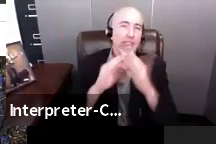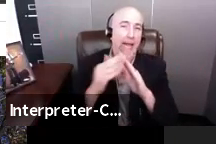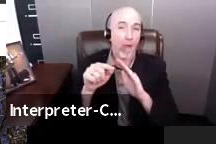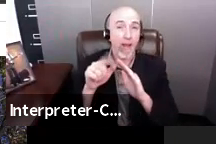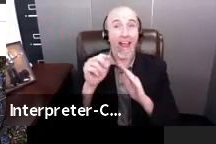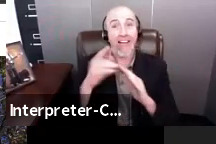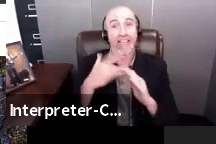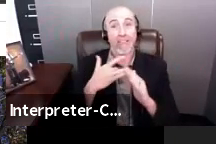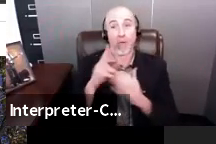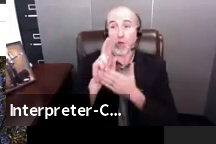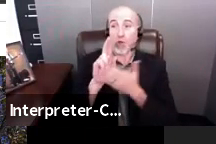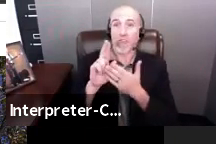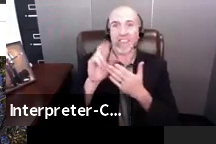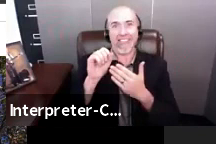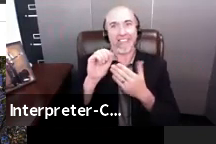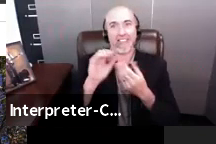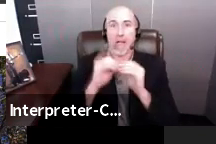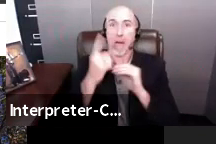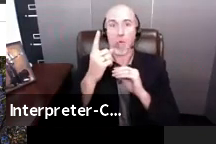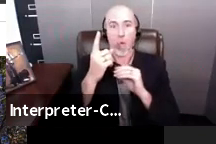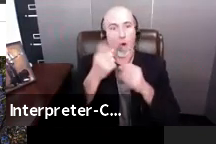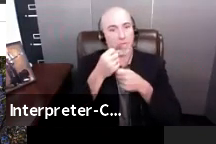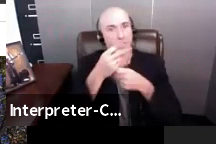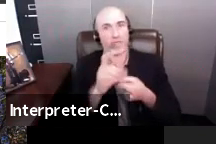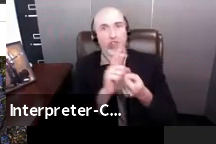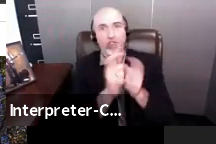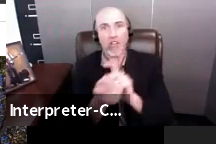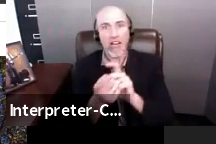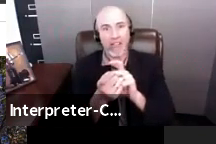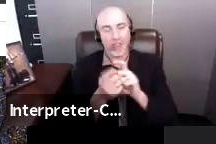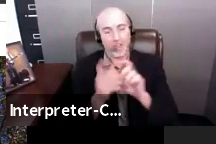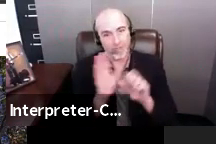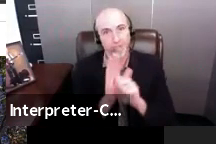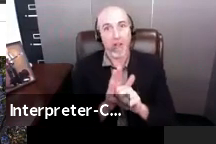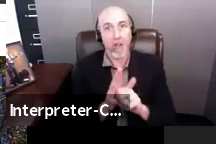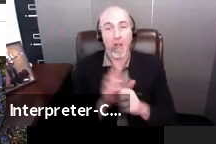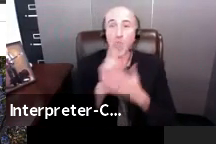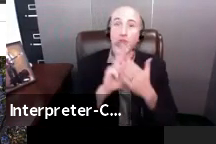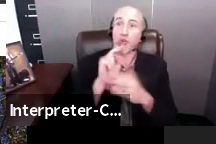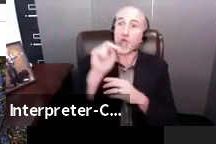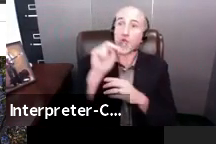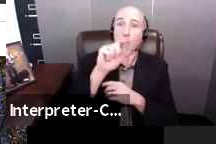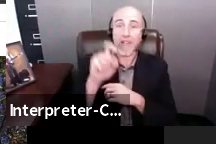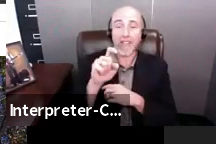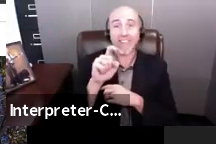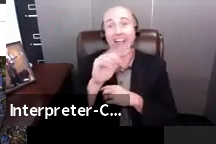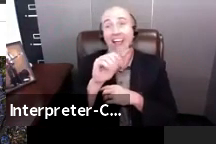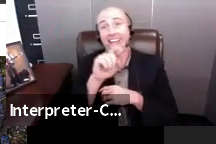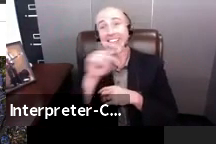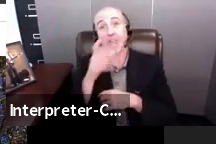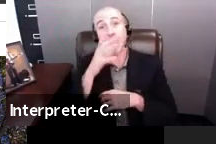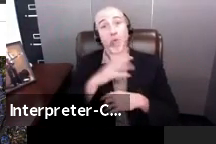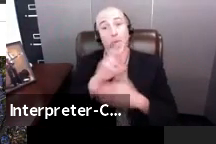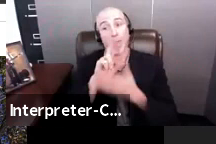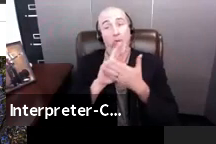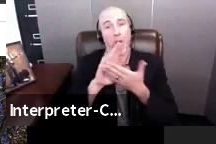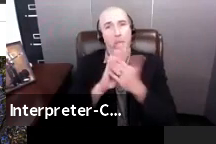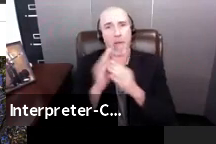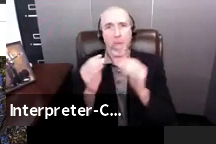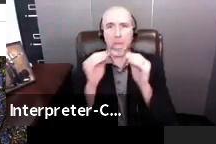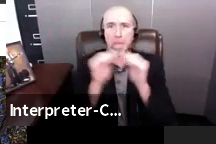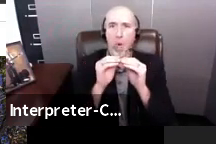tend to be on the forefront of change. As the University of North Texas and Texas Women's University became more